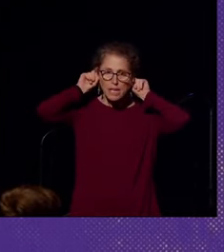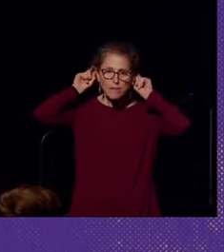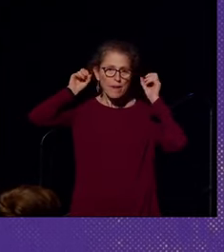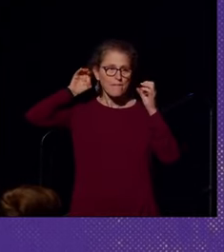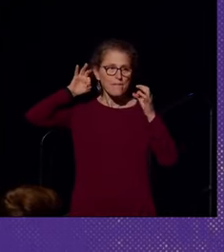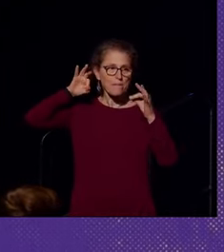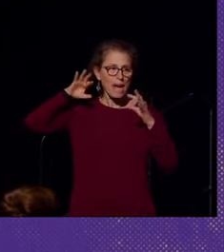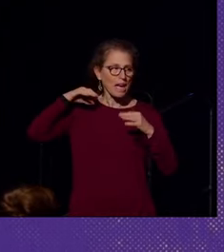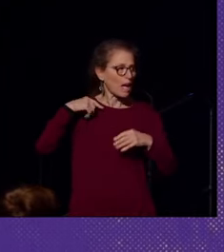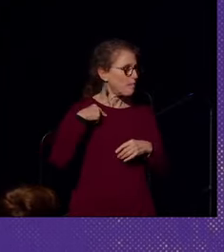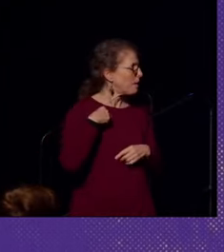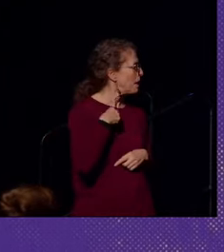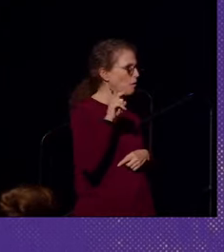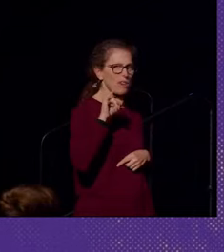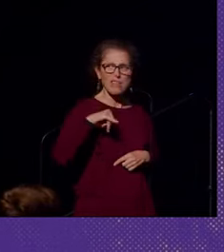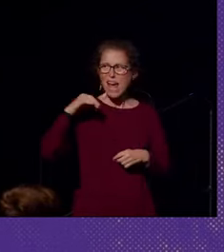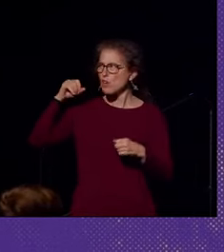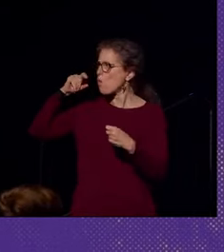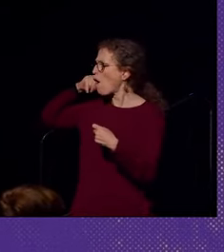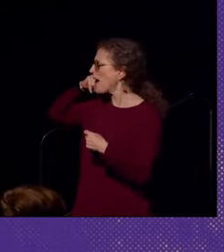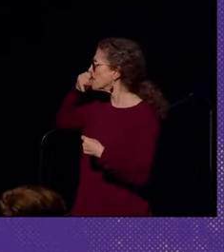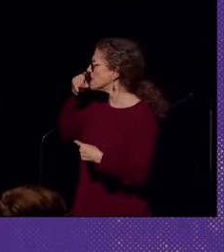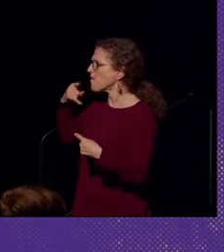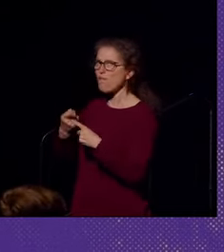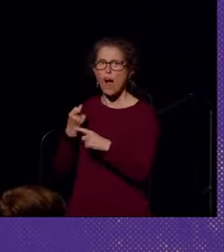knew it was me, but I would be like, where is that noise coming from?